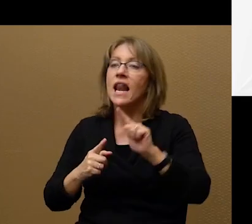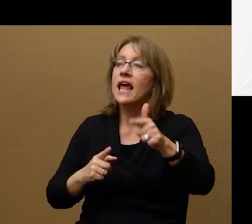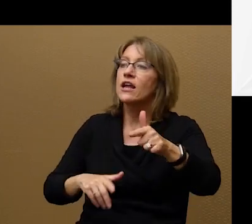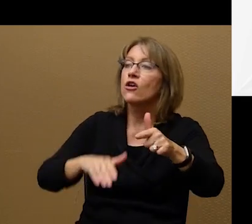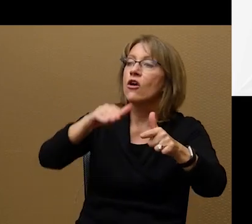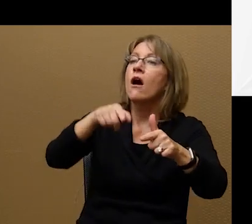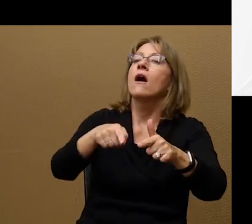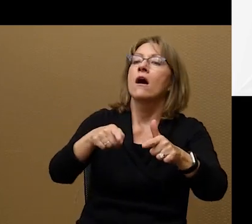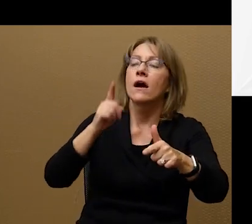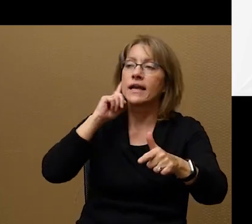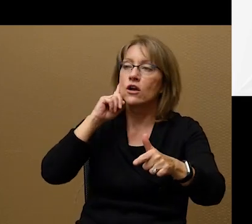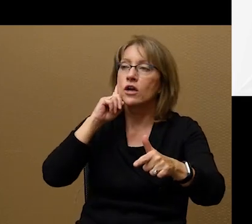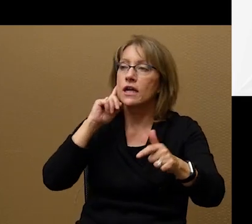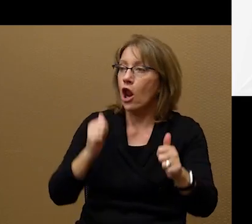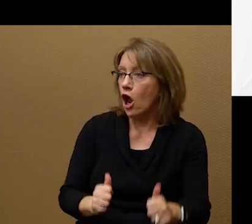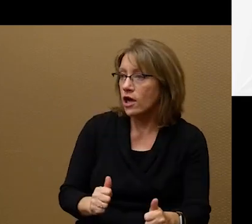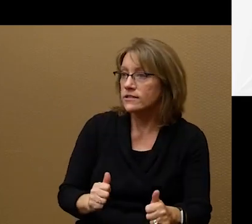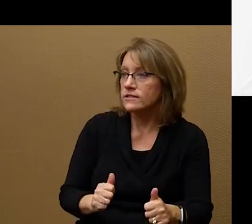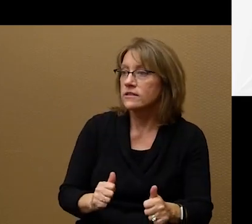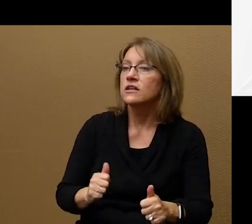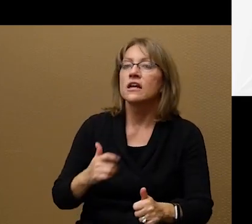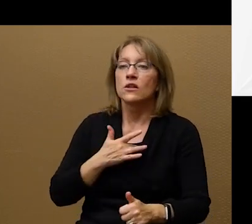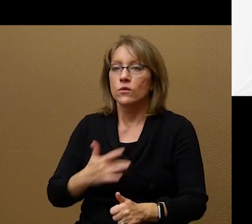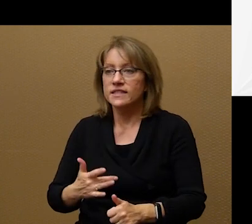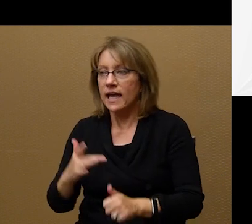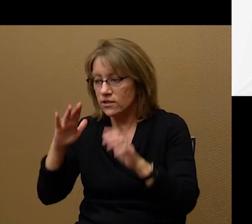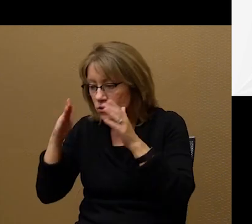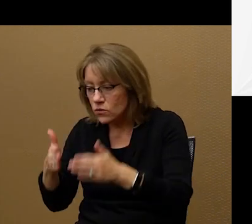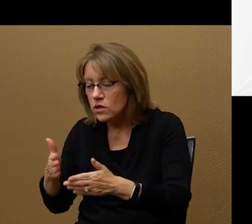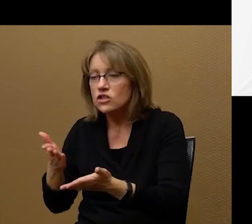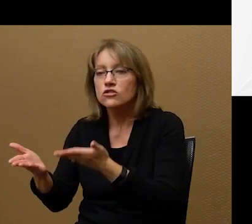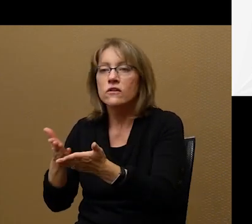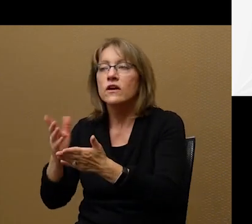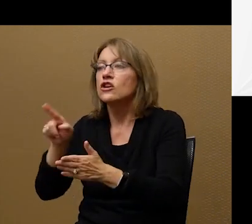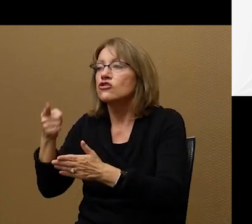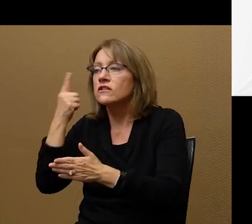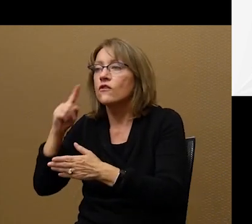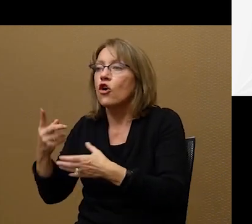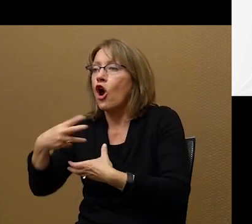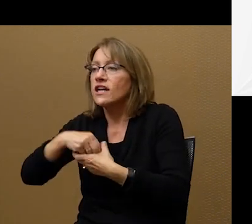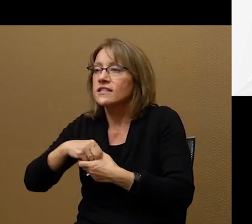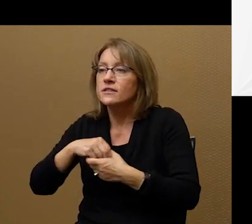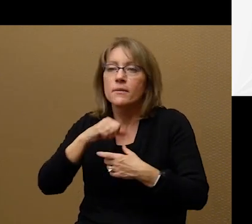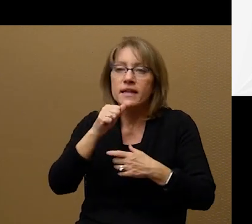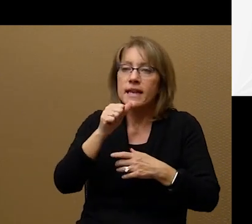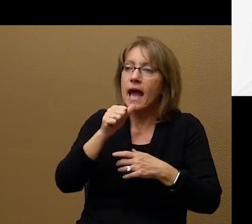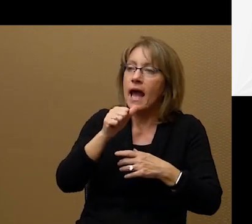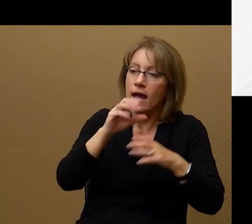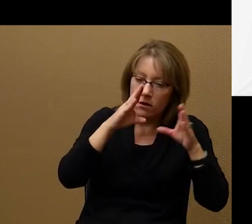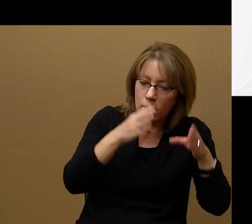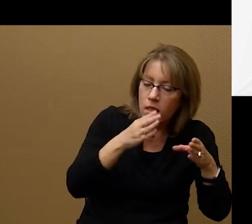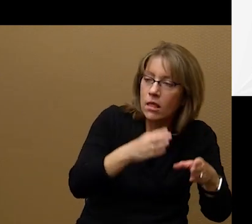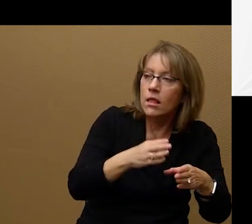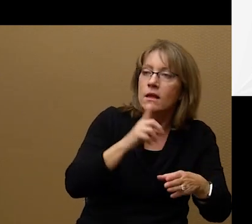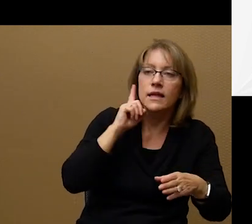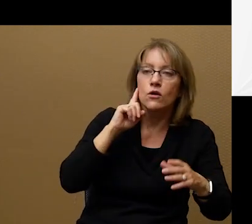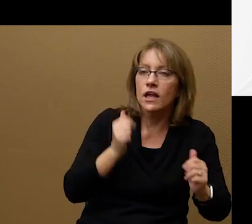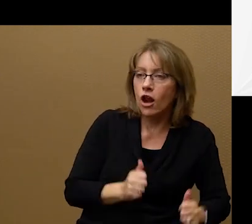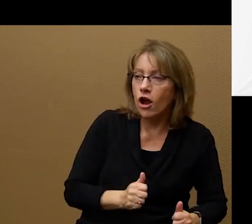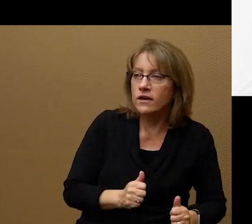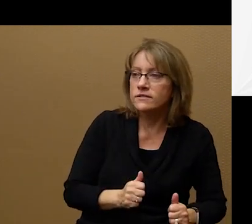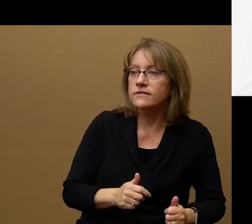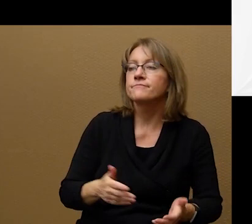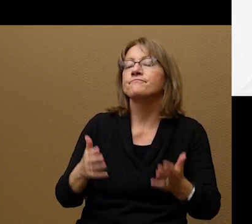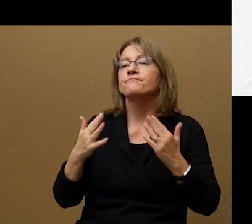later, they'll typically tend to receive services just for autism and not the hearing loss. And then lower levels of